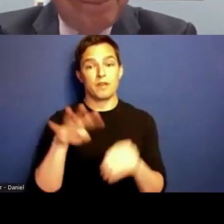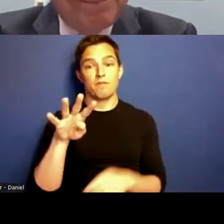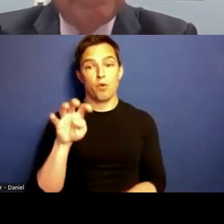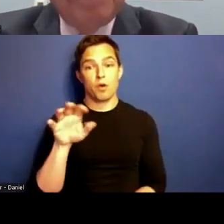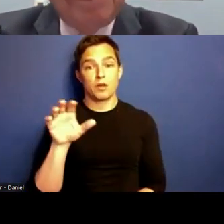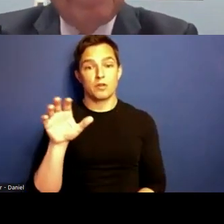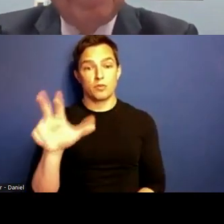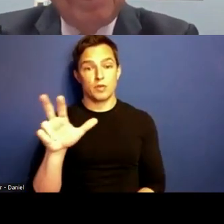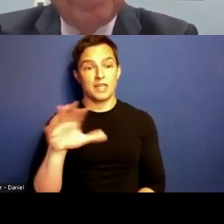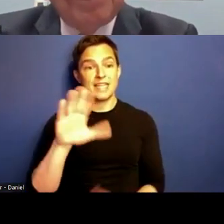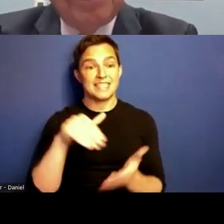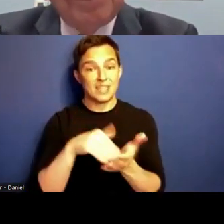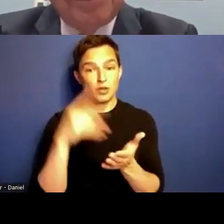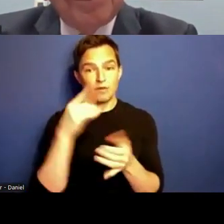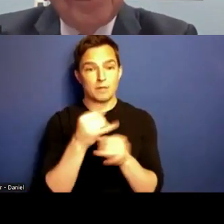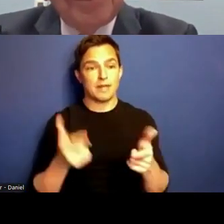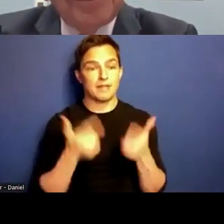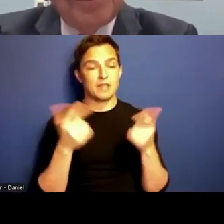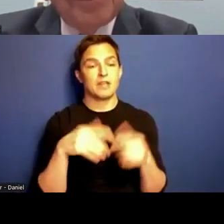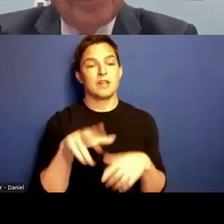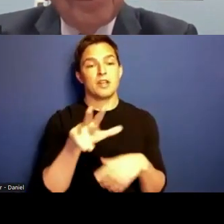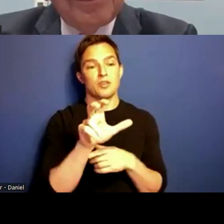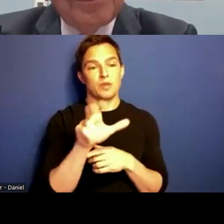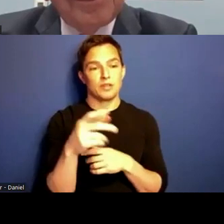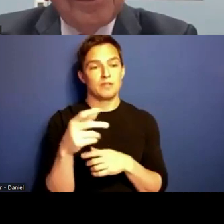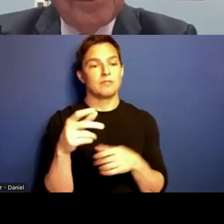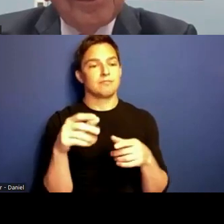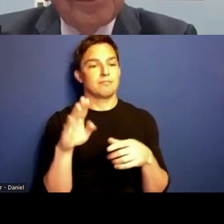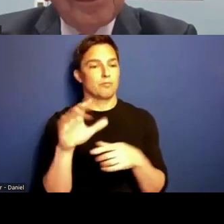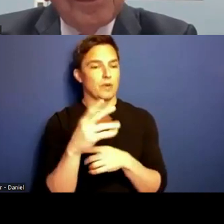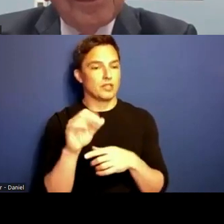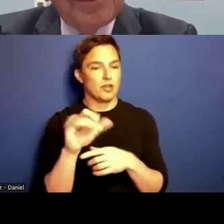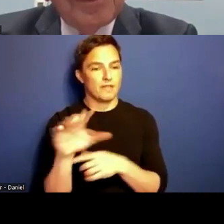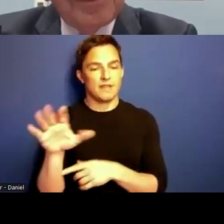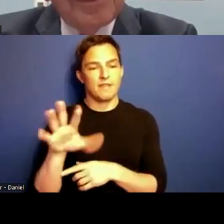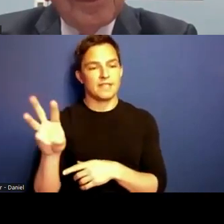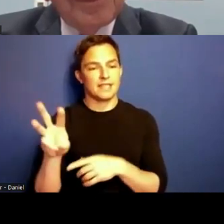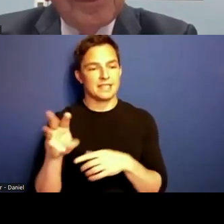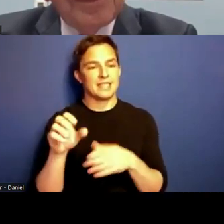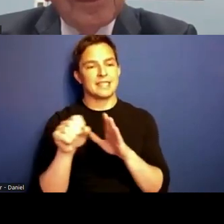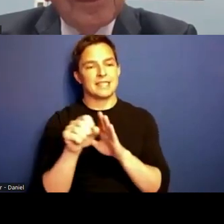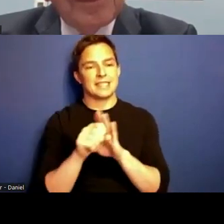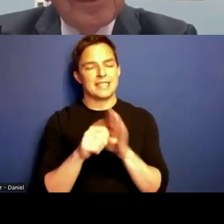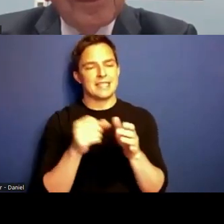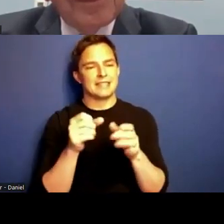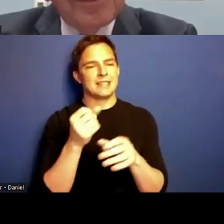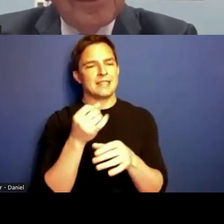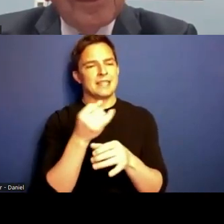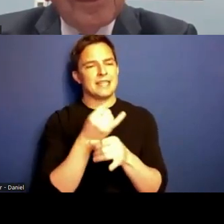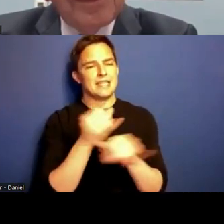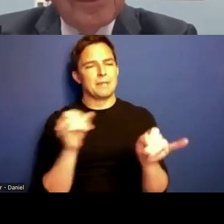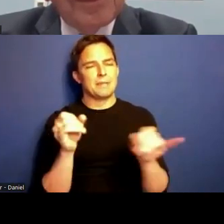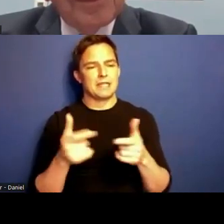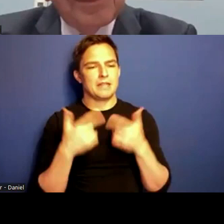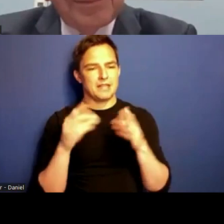living, 330 branch offices, and 56 state independent living councils, all representing people